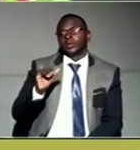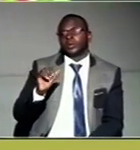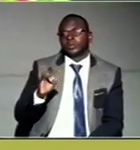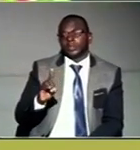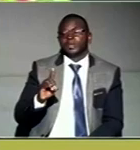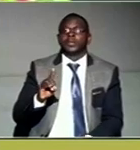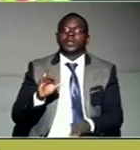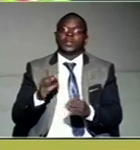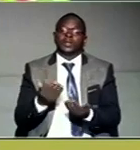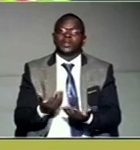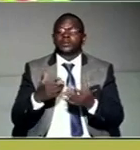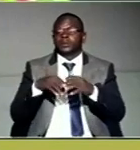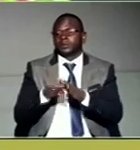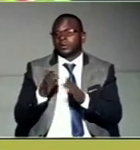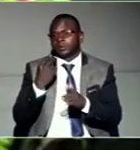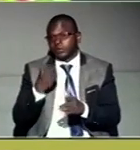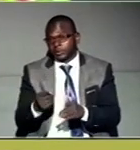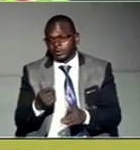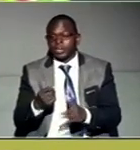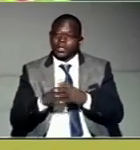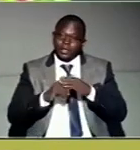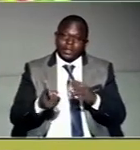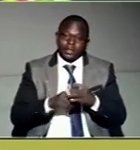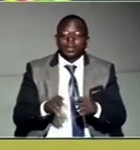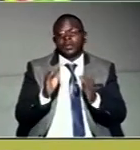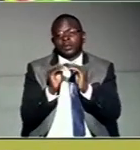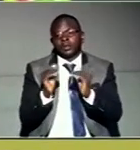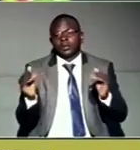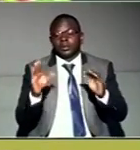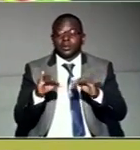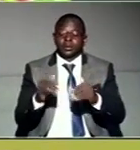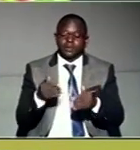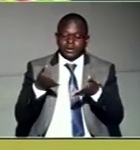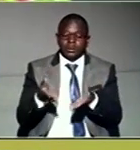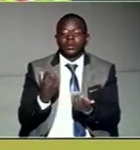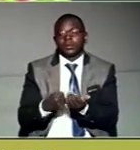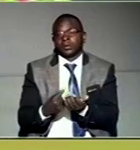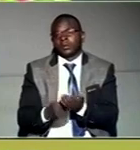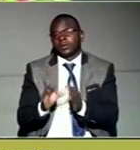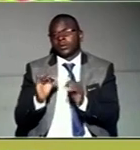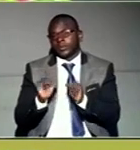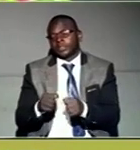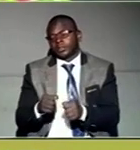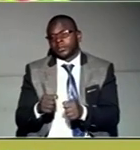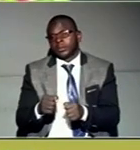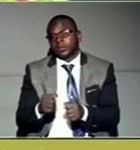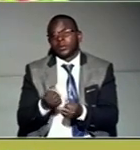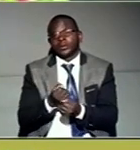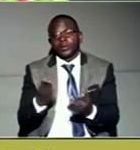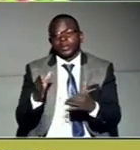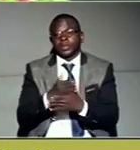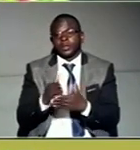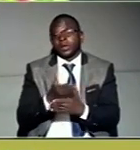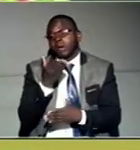others, have intervened to make sure that the refugees get an equal treatment while in Uganda. It should be noted that many gaps are